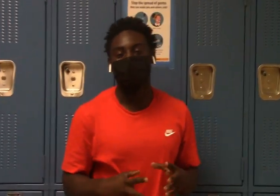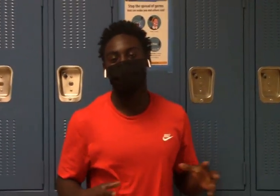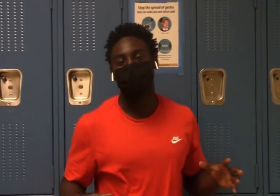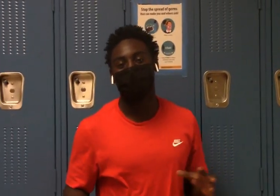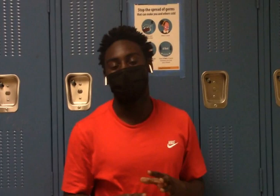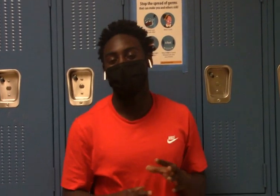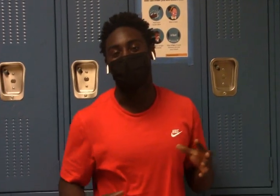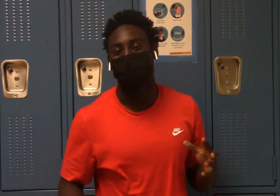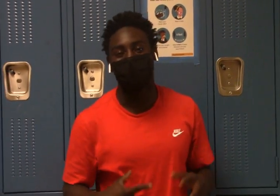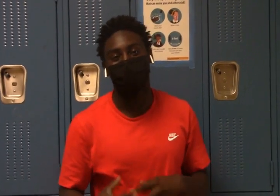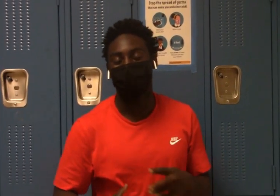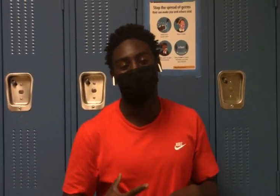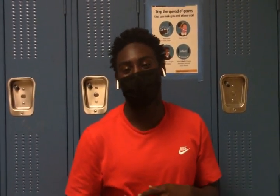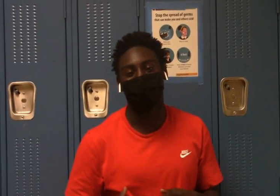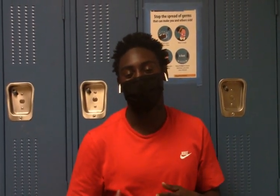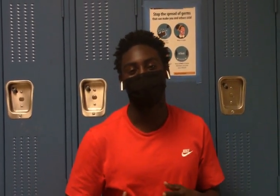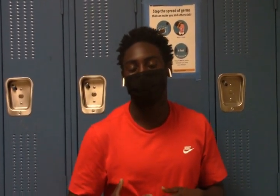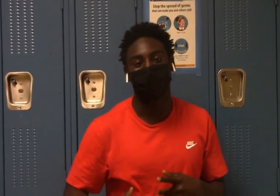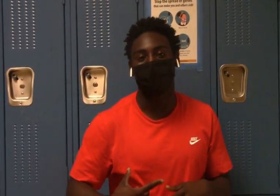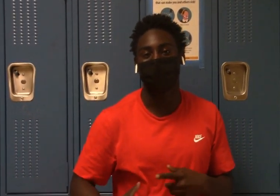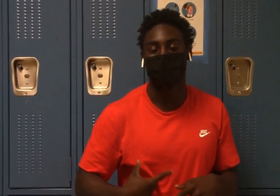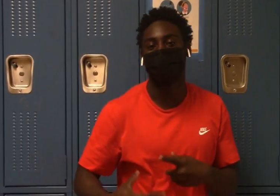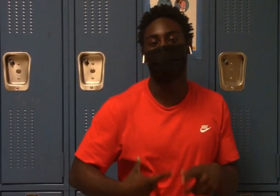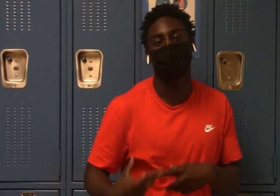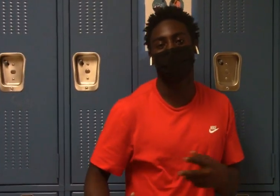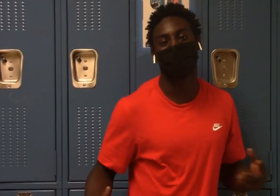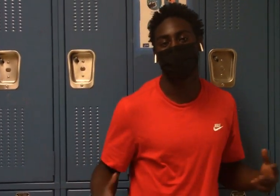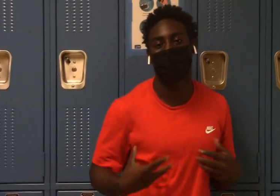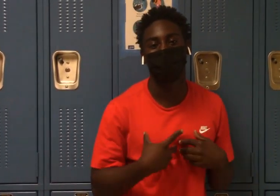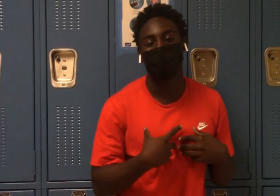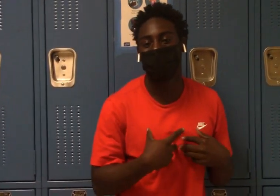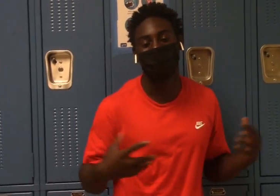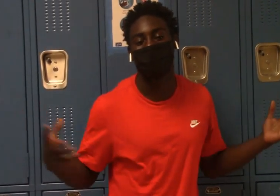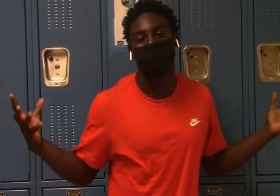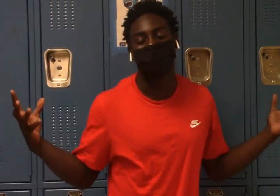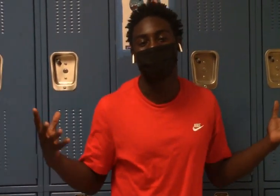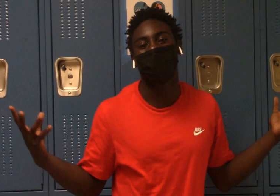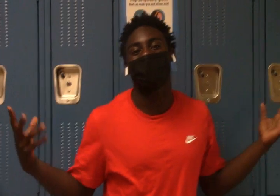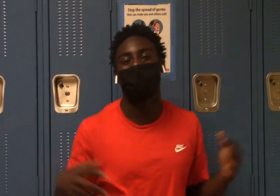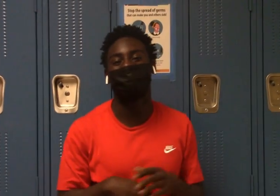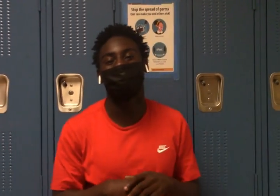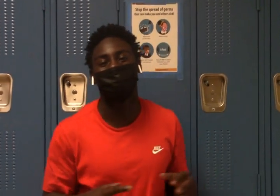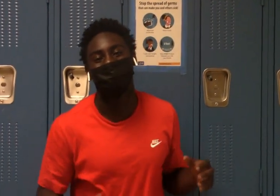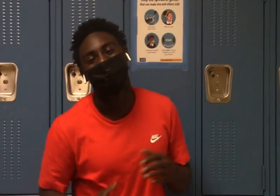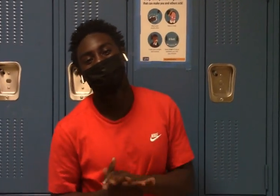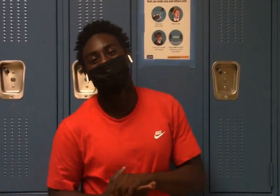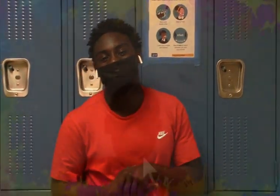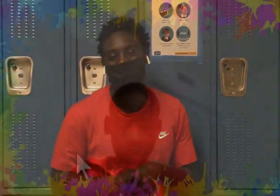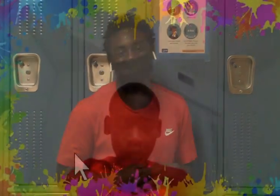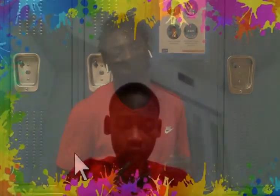because my country, like, they work hard. They work hard for what they get, and they're grateful for what they get. So I'm grateful for everything I have, you know what I'm